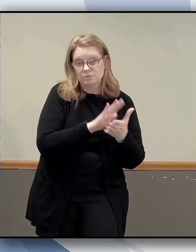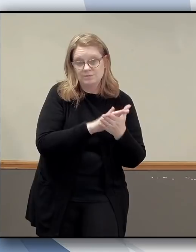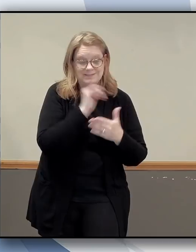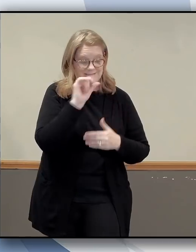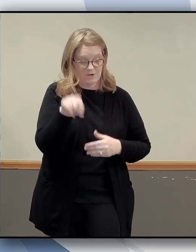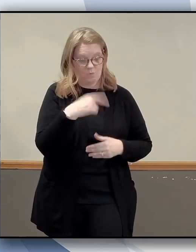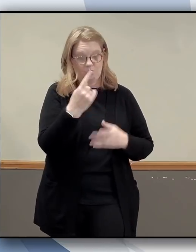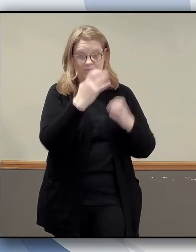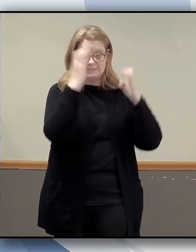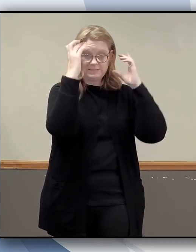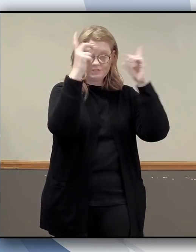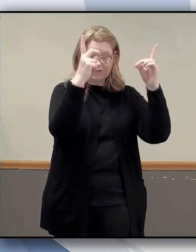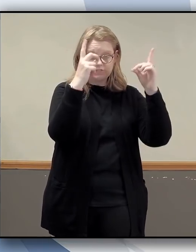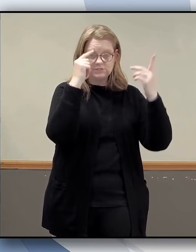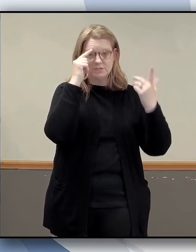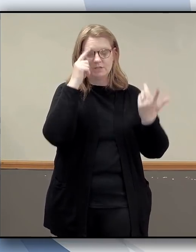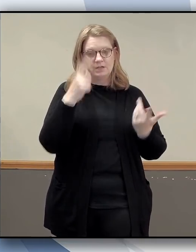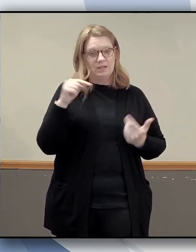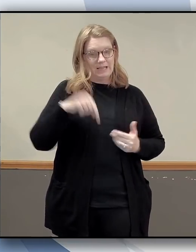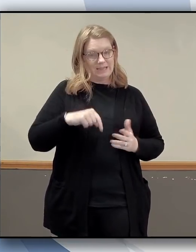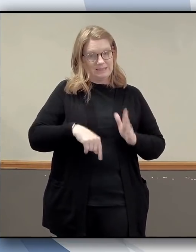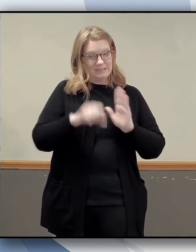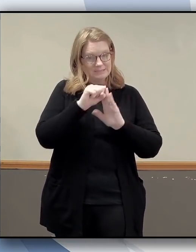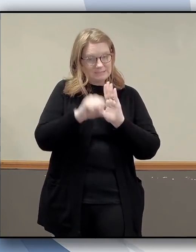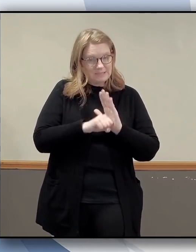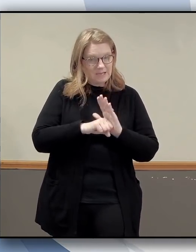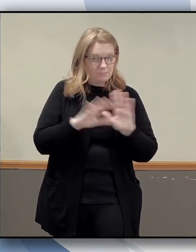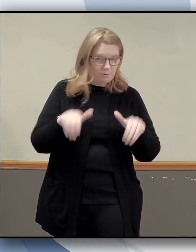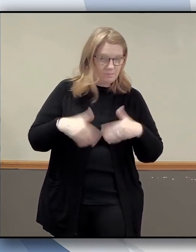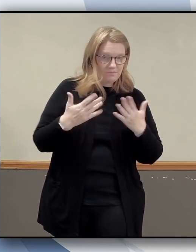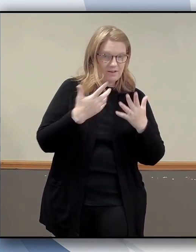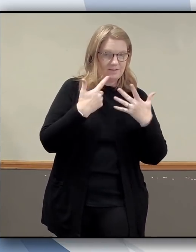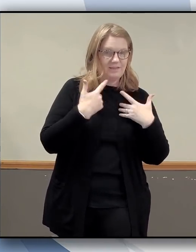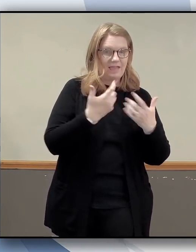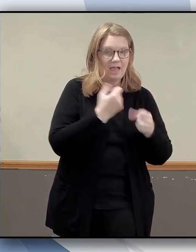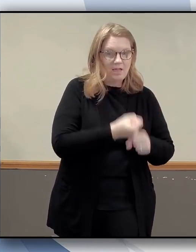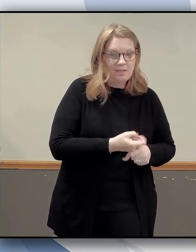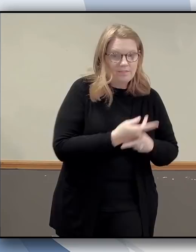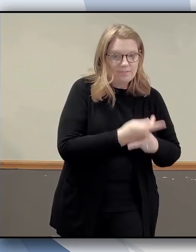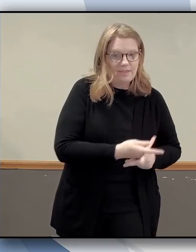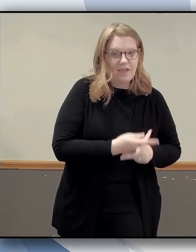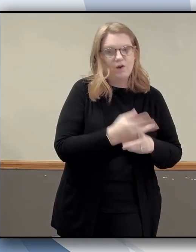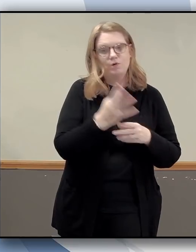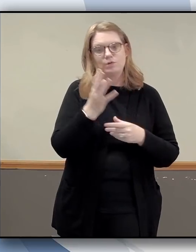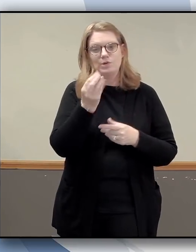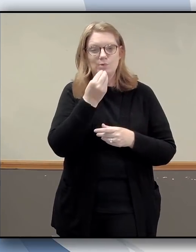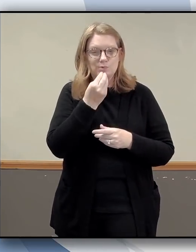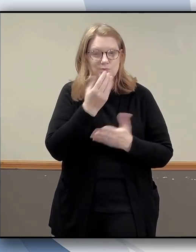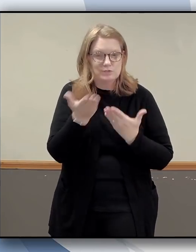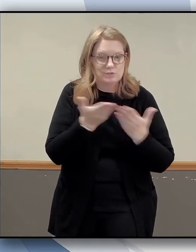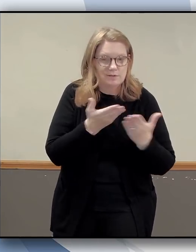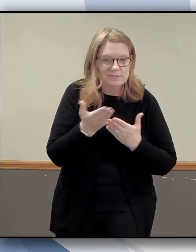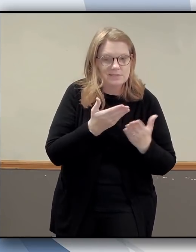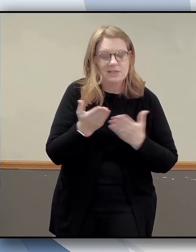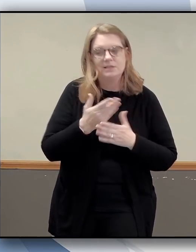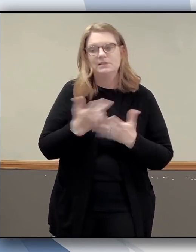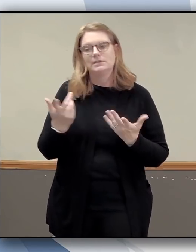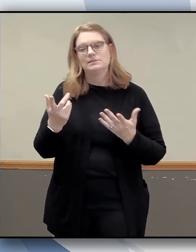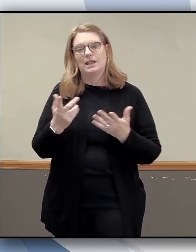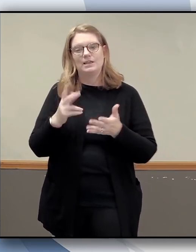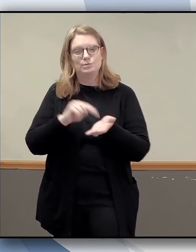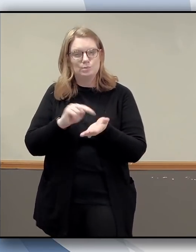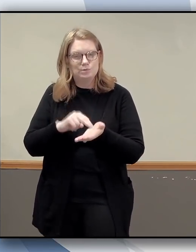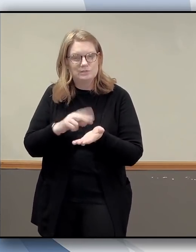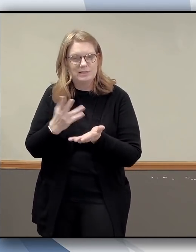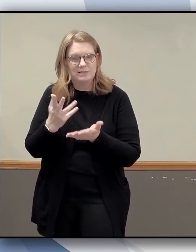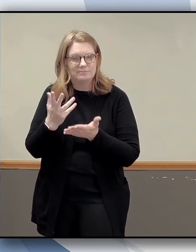education. We know that in our state, they're also delivering health care and mental health and nutrition services to tens of thousands of students. And